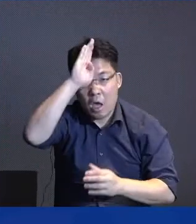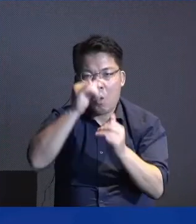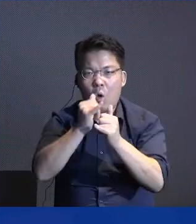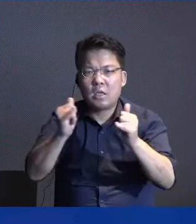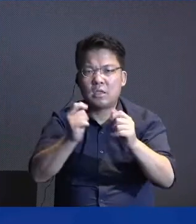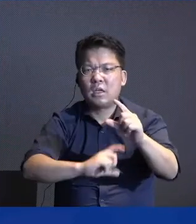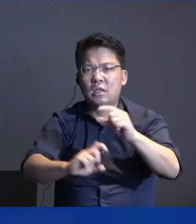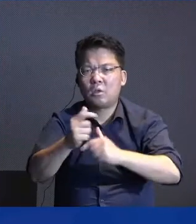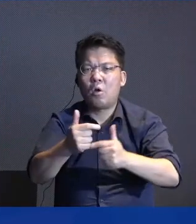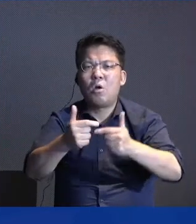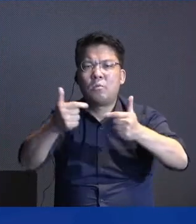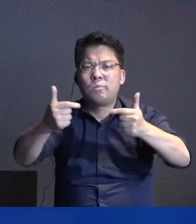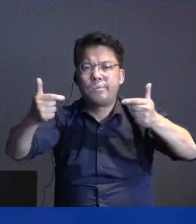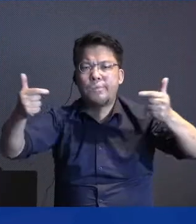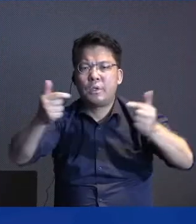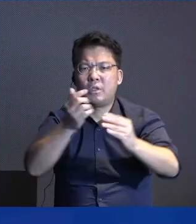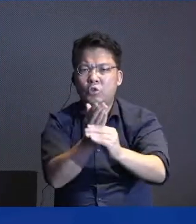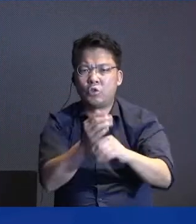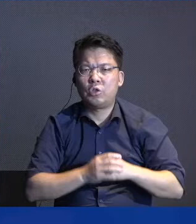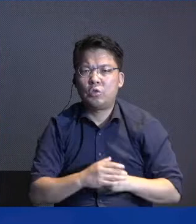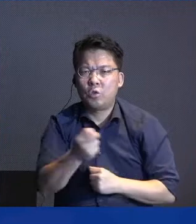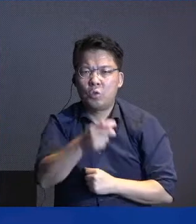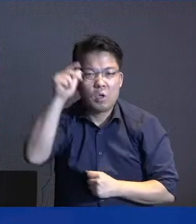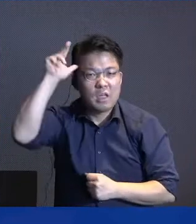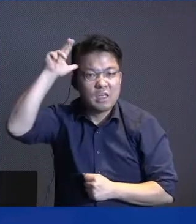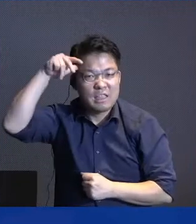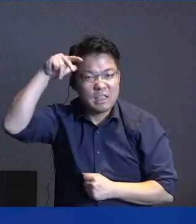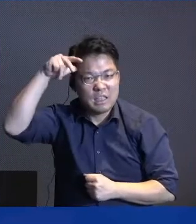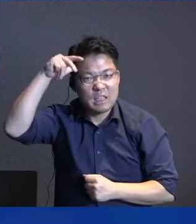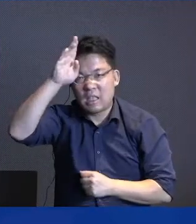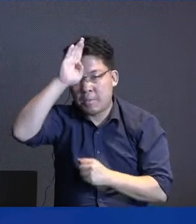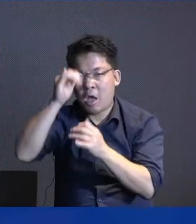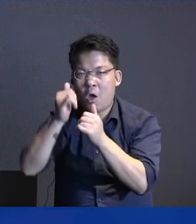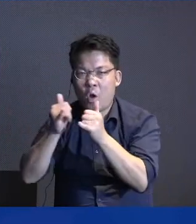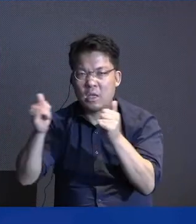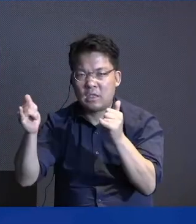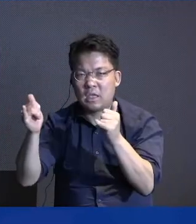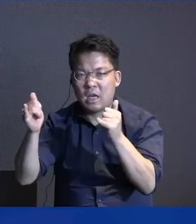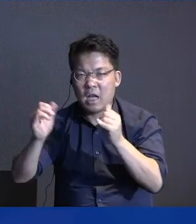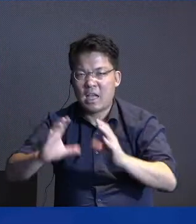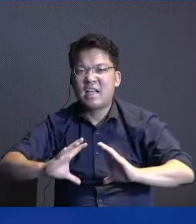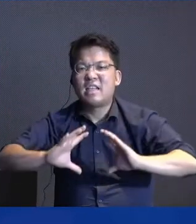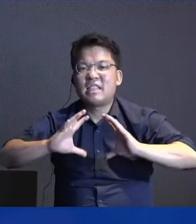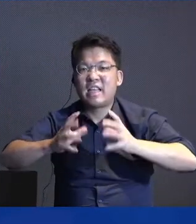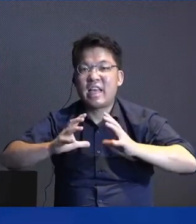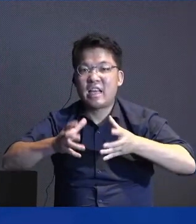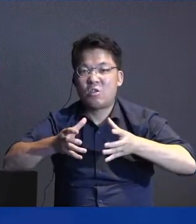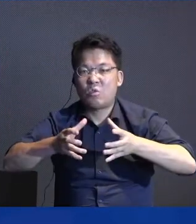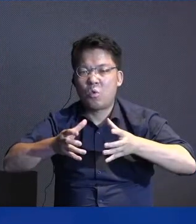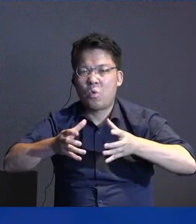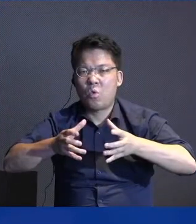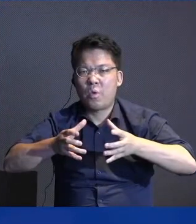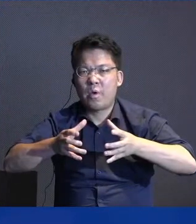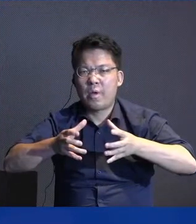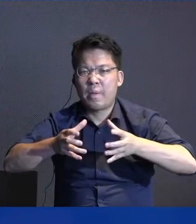live with dementia worldwide, and there are nearly 10 million new cases every